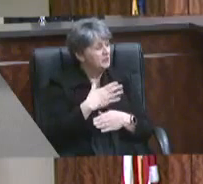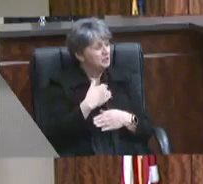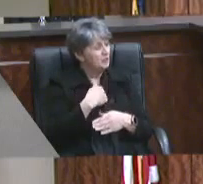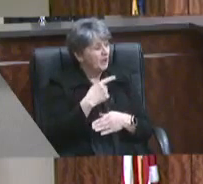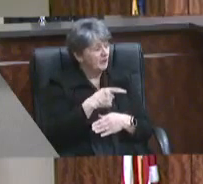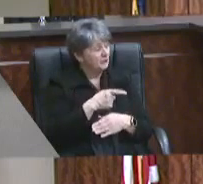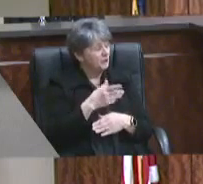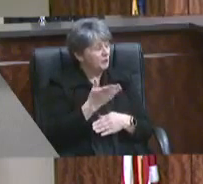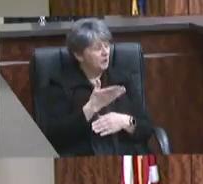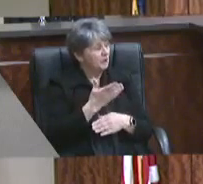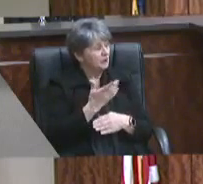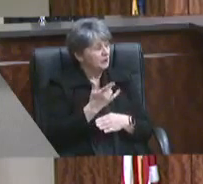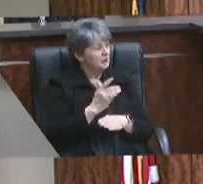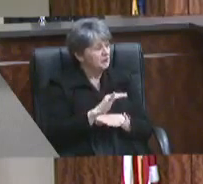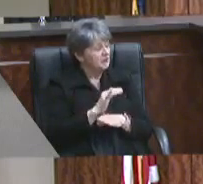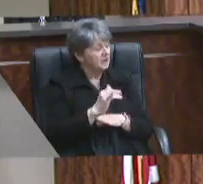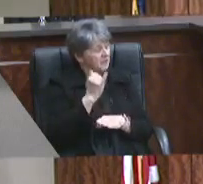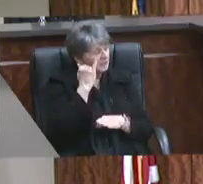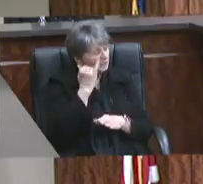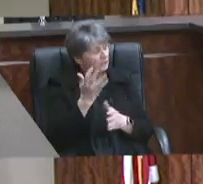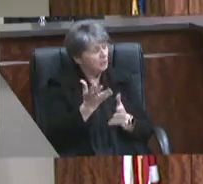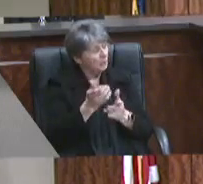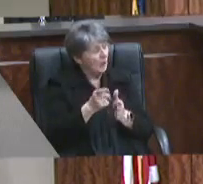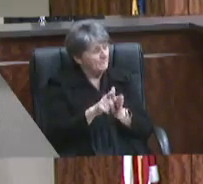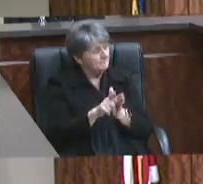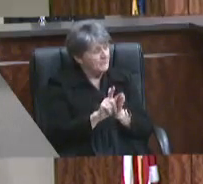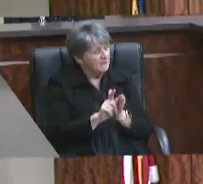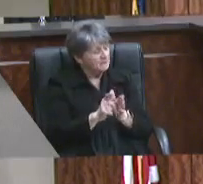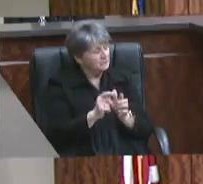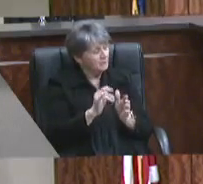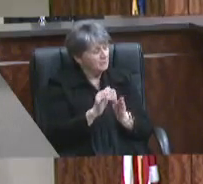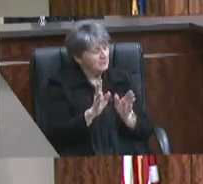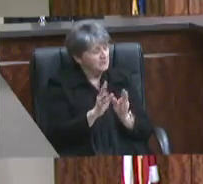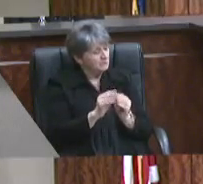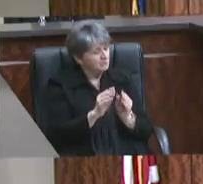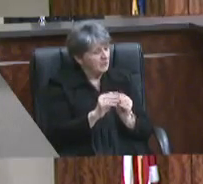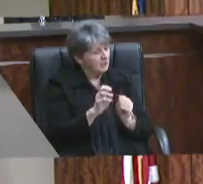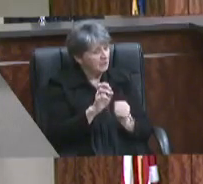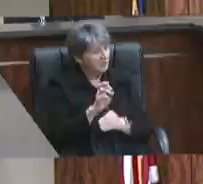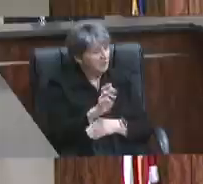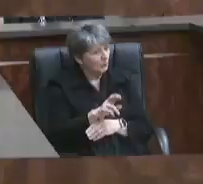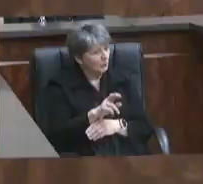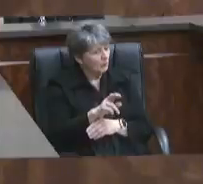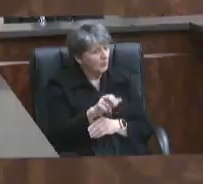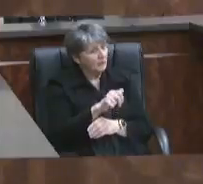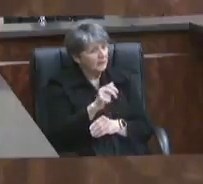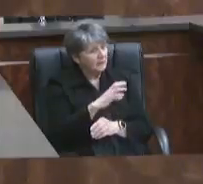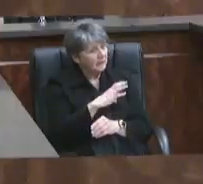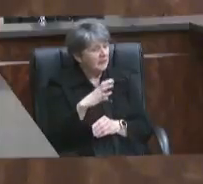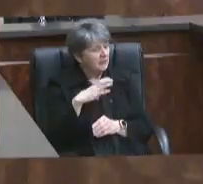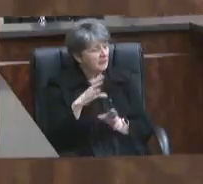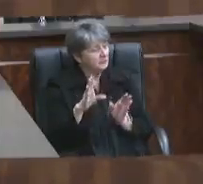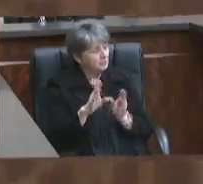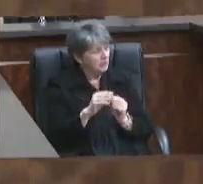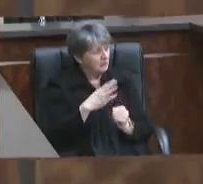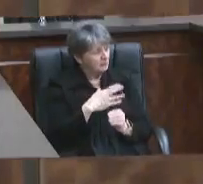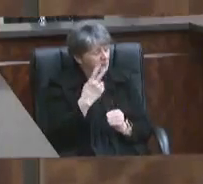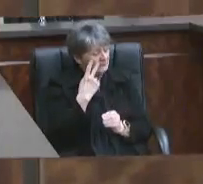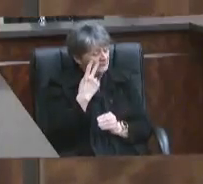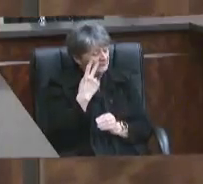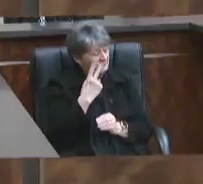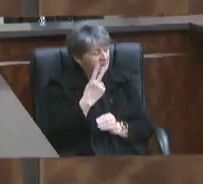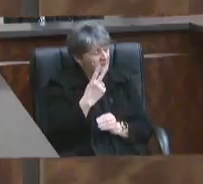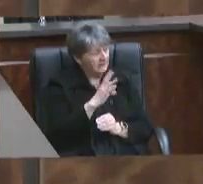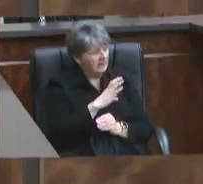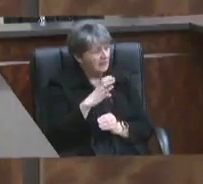guys here this evening. If you want minutes from this meeting or any council meeting, please see the council